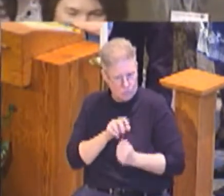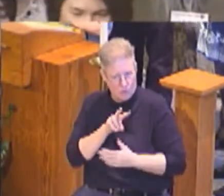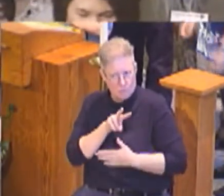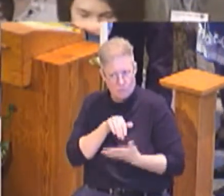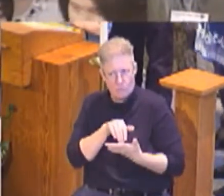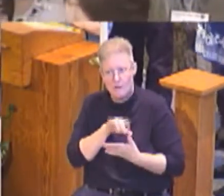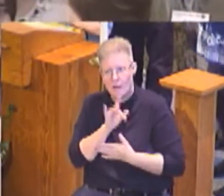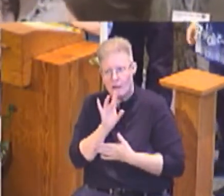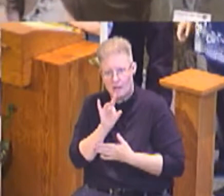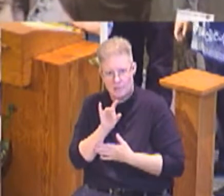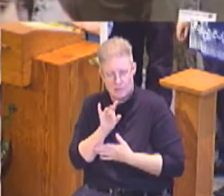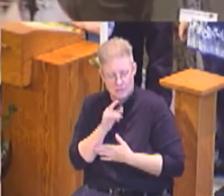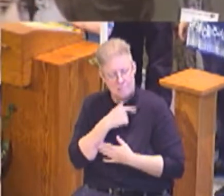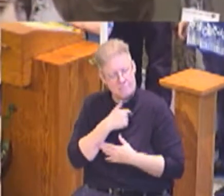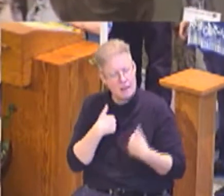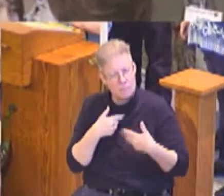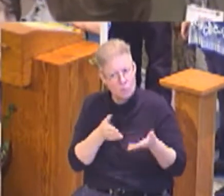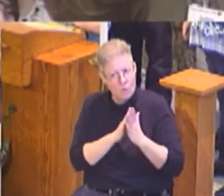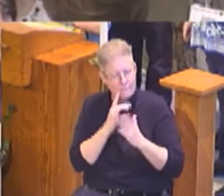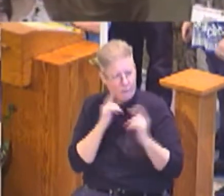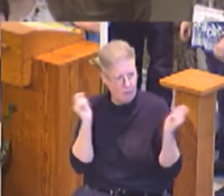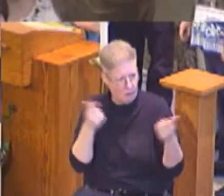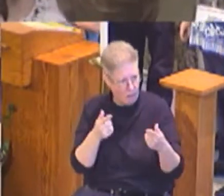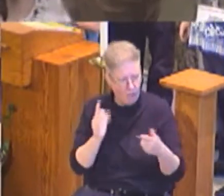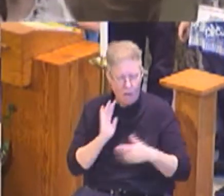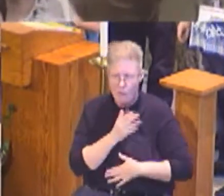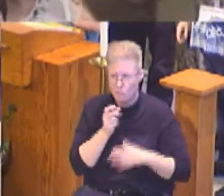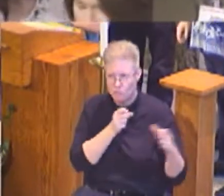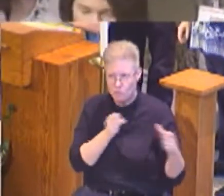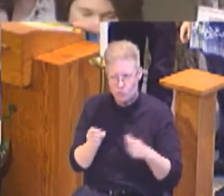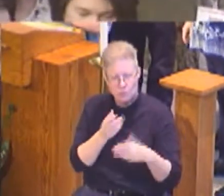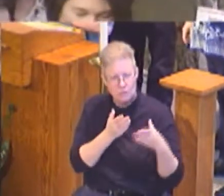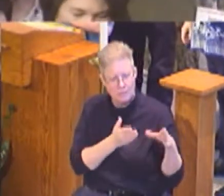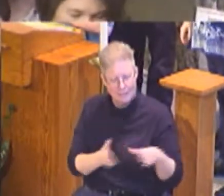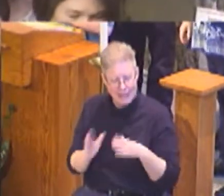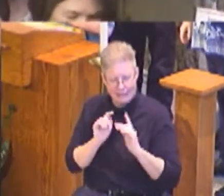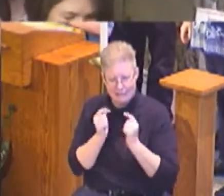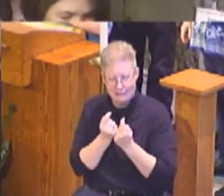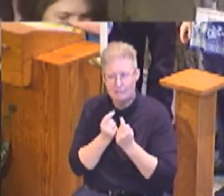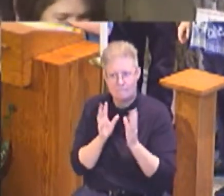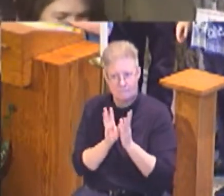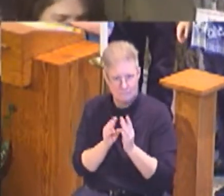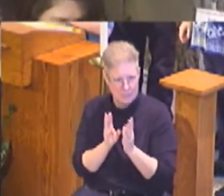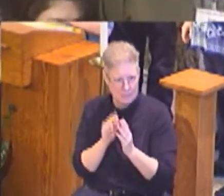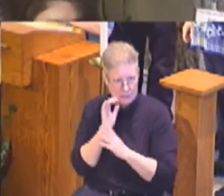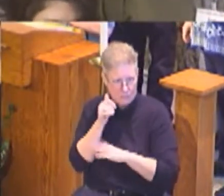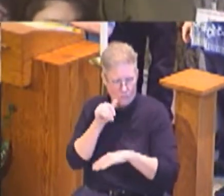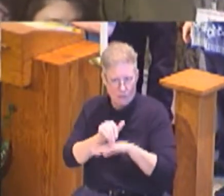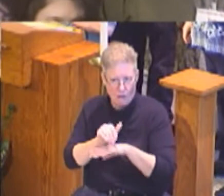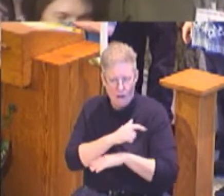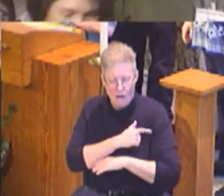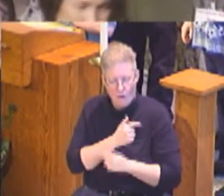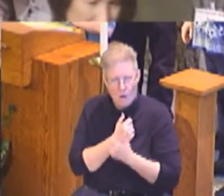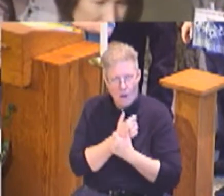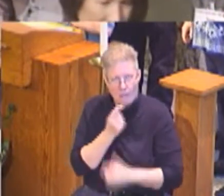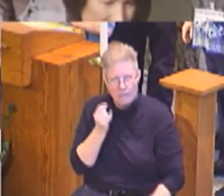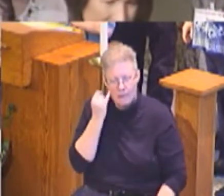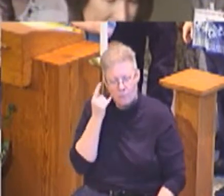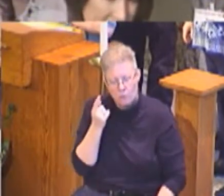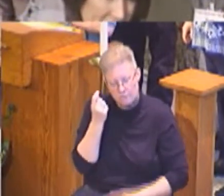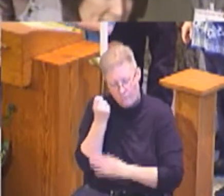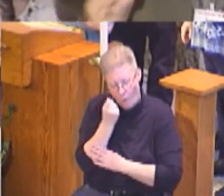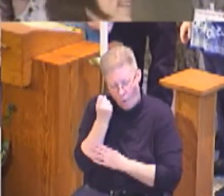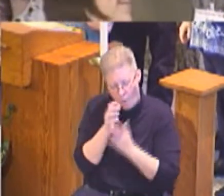you. Our strategic planning team is meeting tomorrow night, and I would love it if you would hold in prayerful